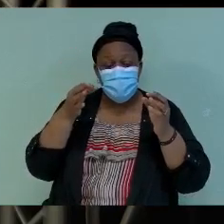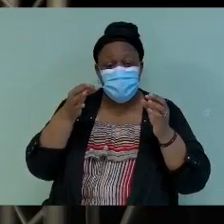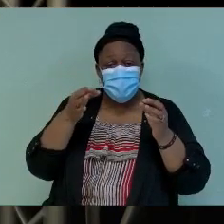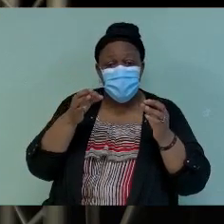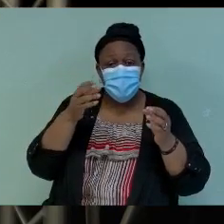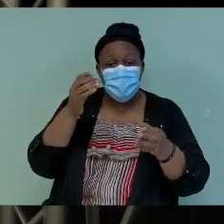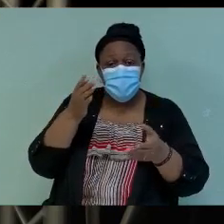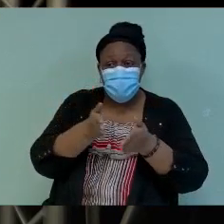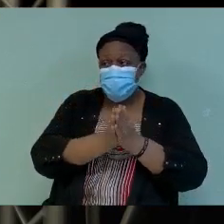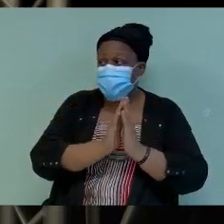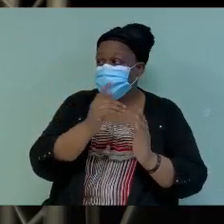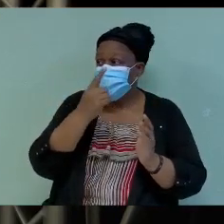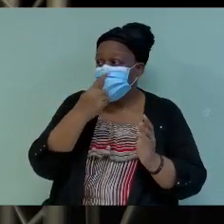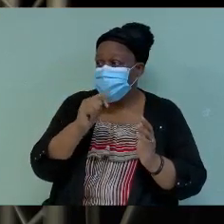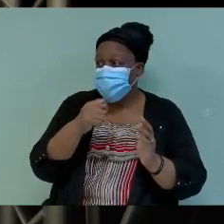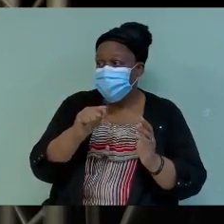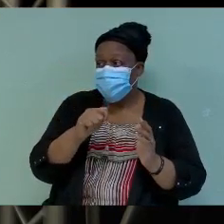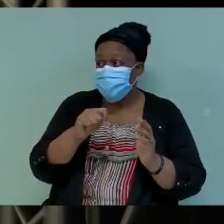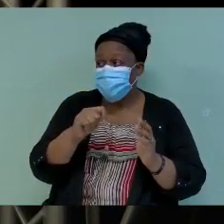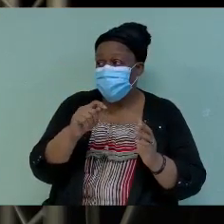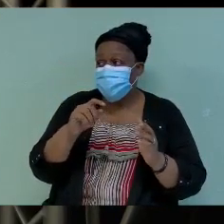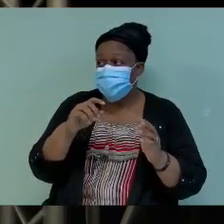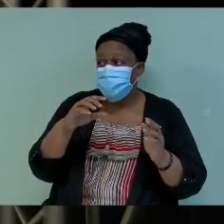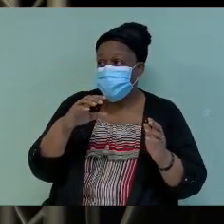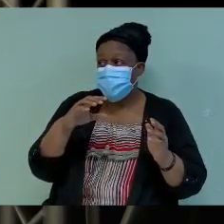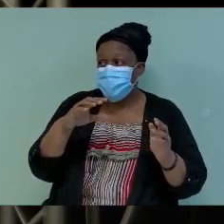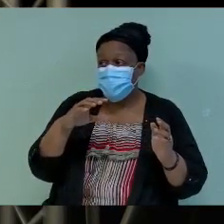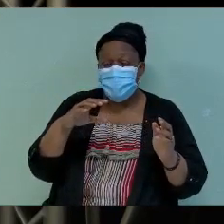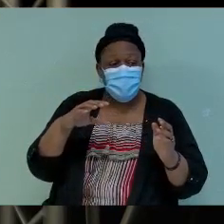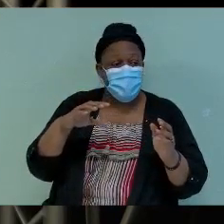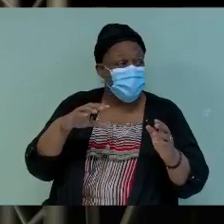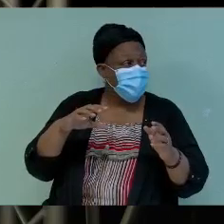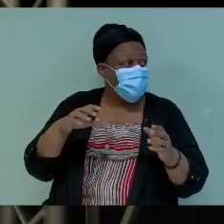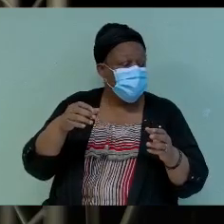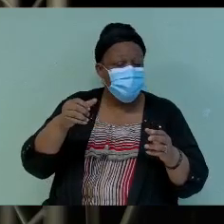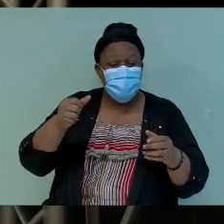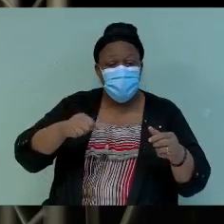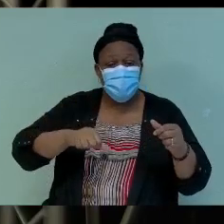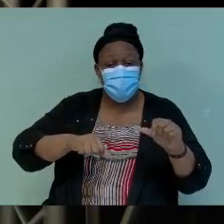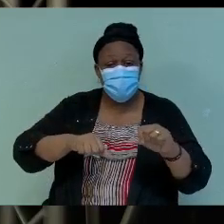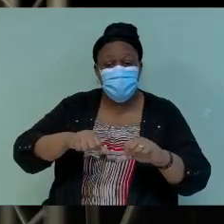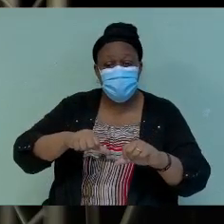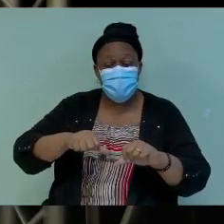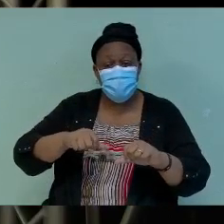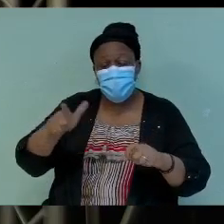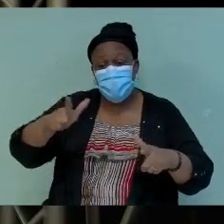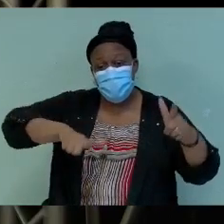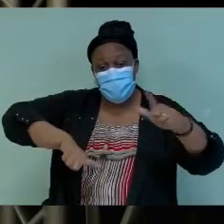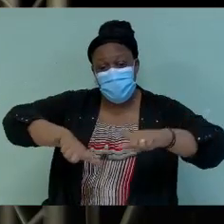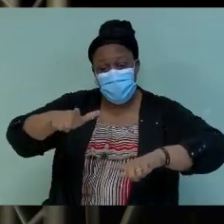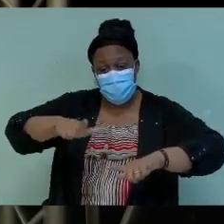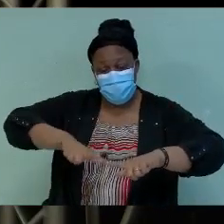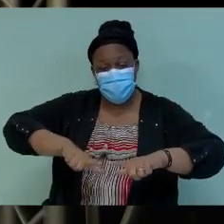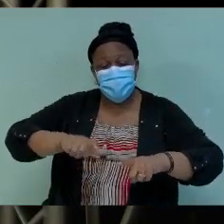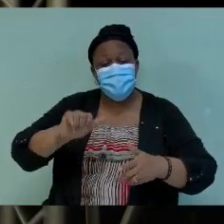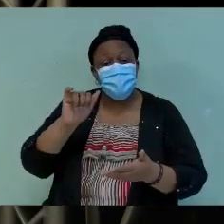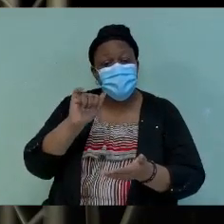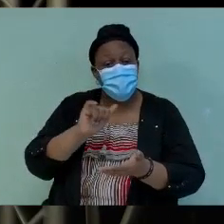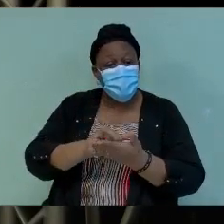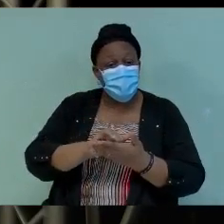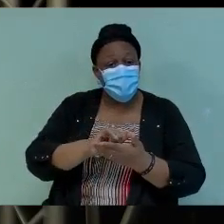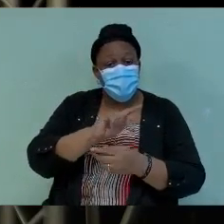from. That engagement will continue during the course of this week, and we look forward to the